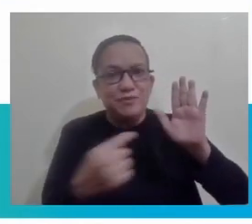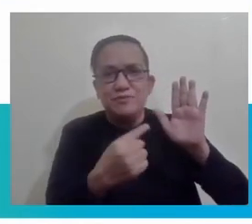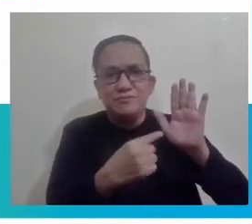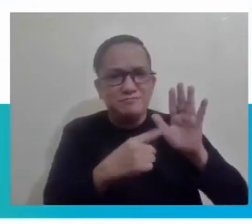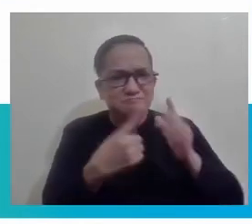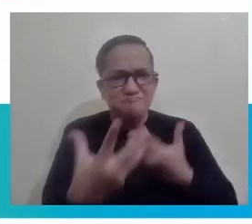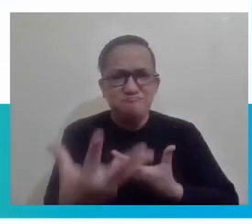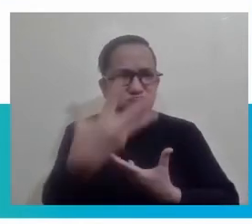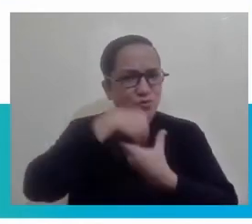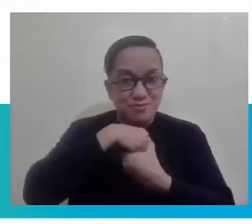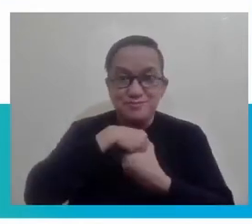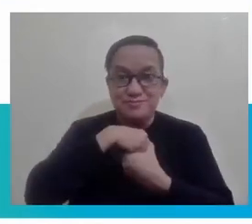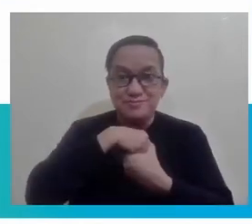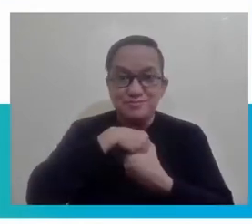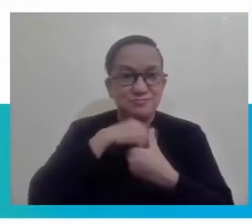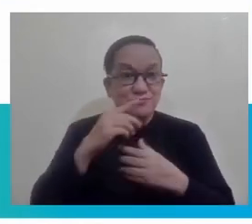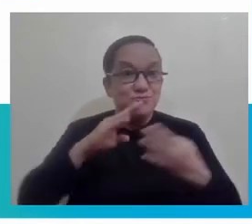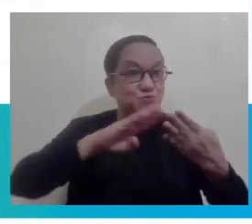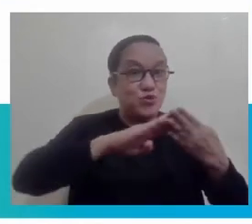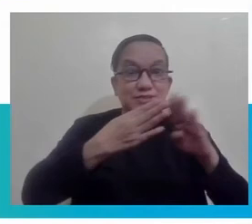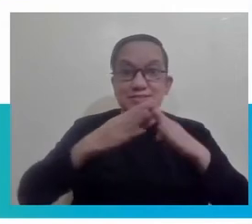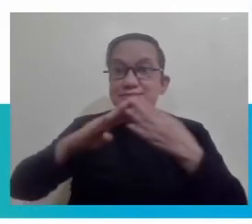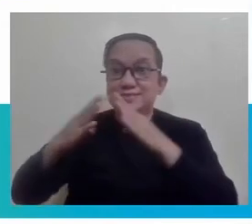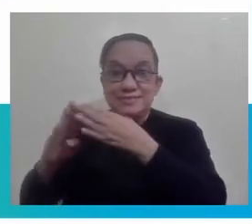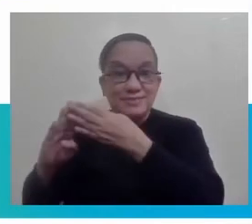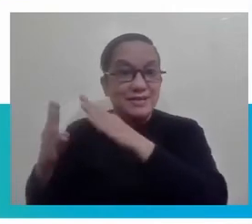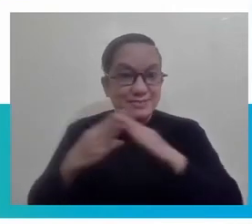experience of the CSO to guide us there.